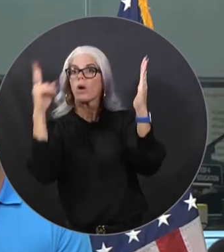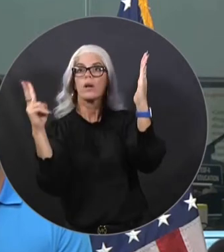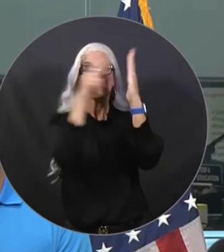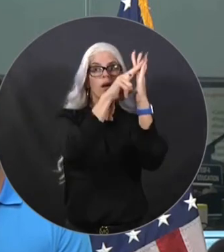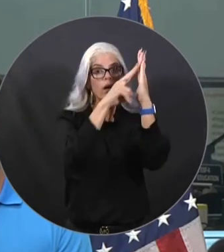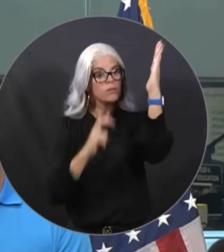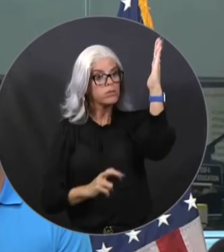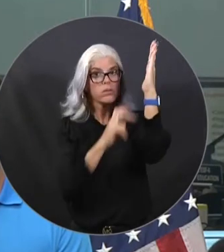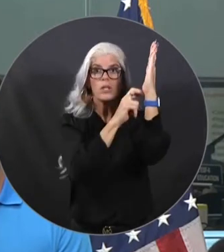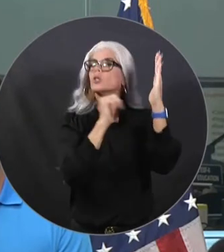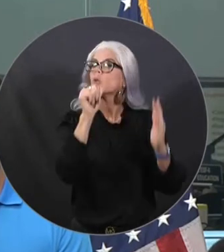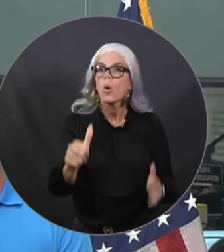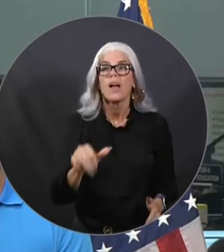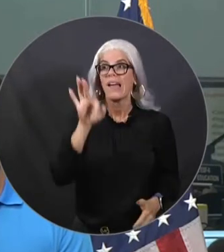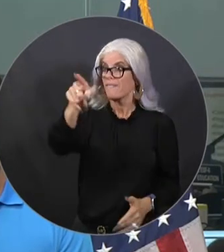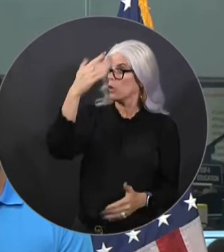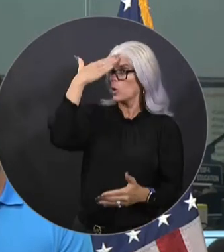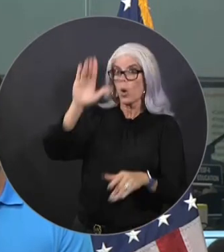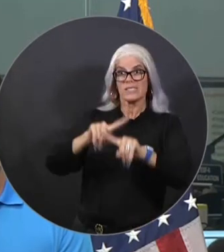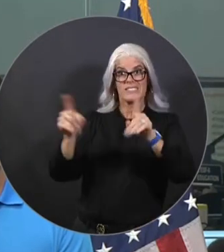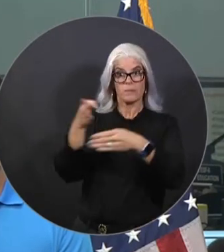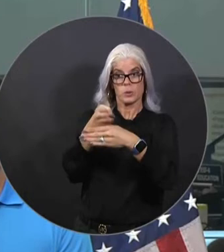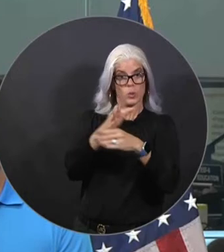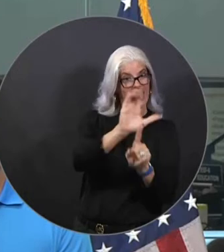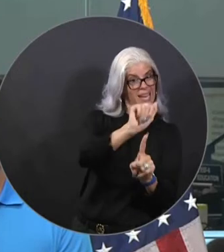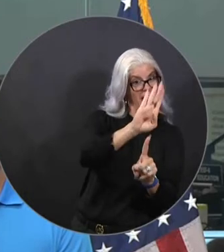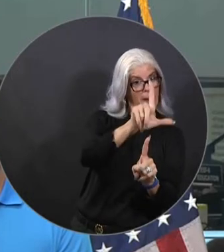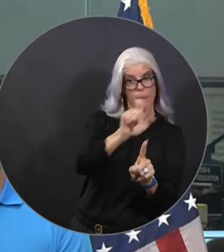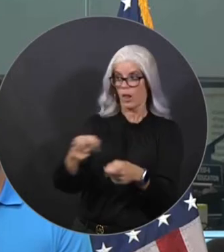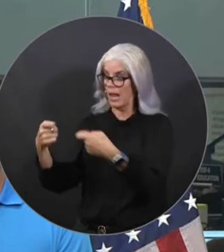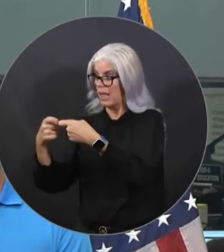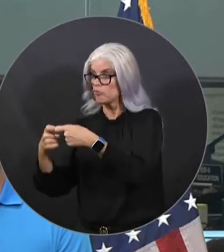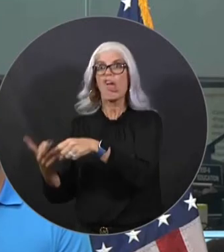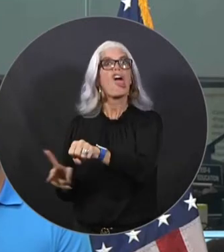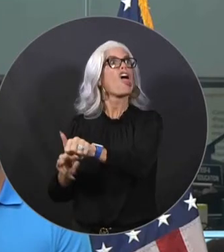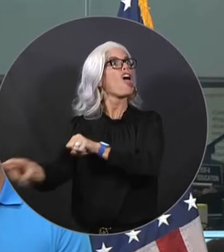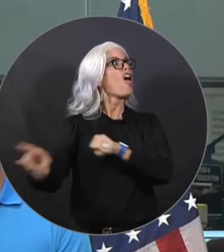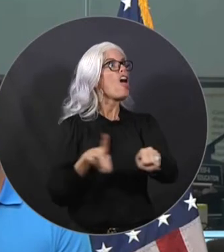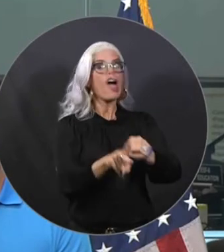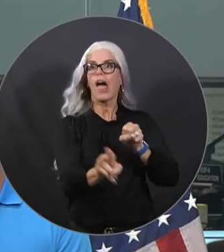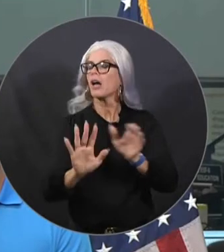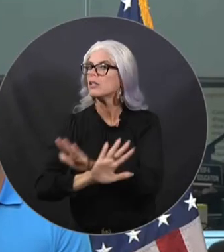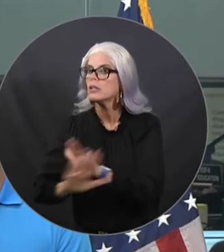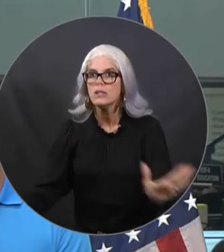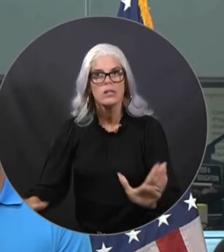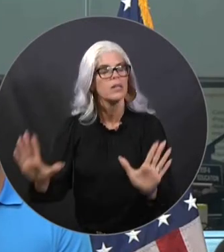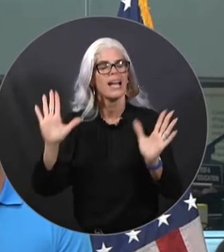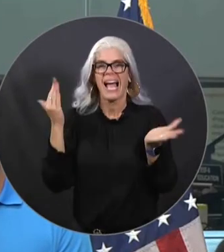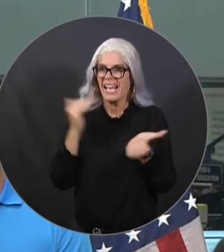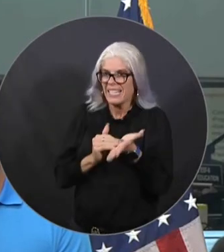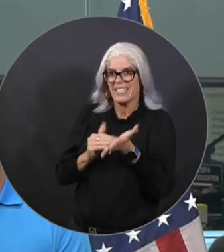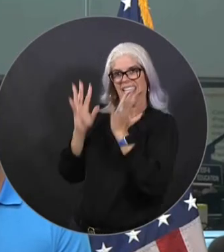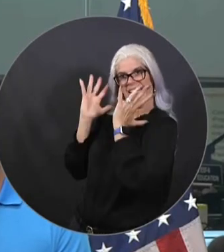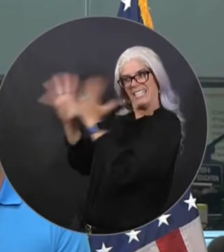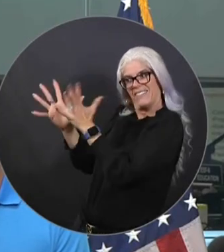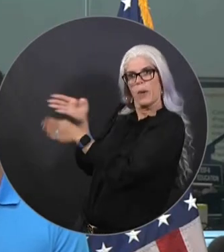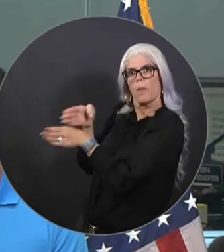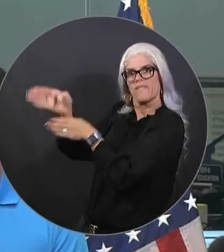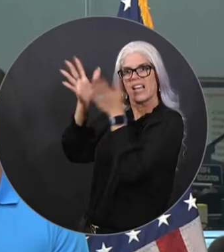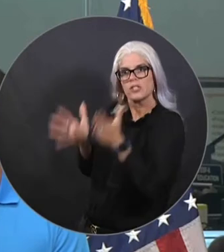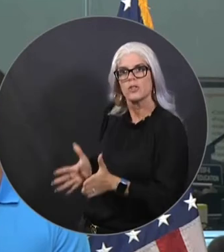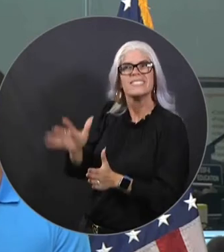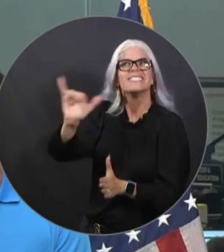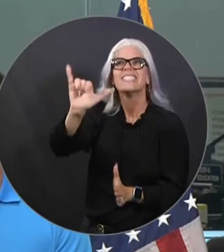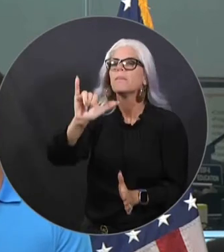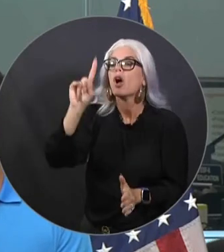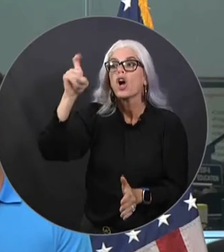line, you should not be doing that. Leave that to the professionals. Again, as the governor indicated 2 days ago, we